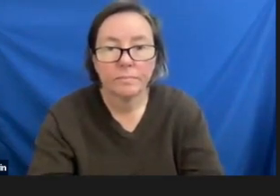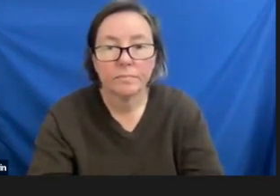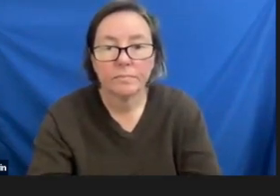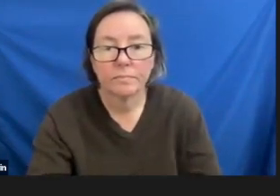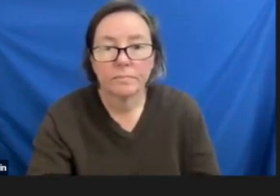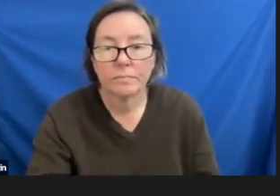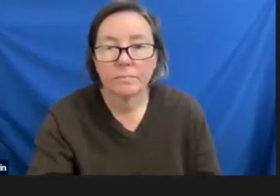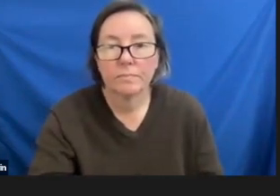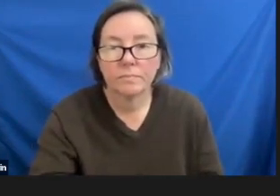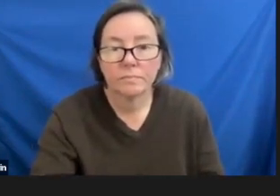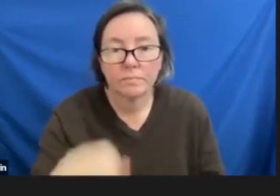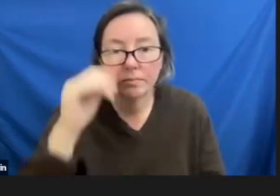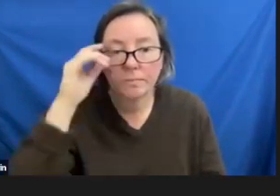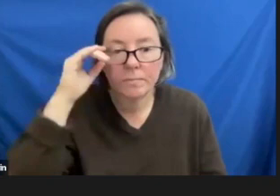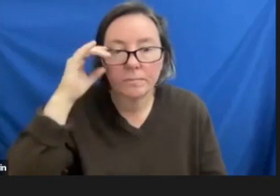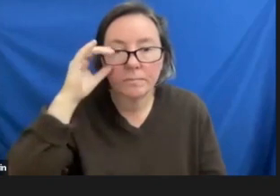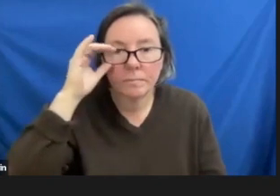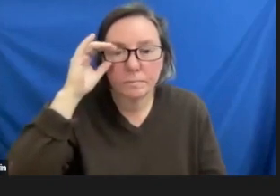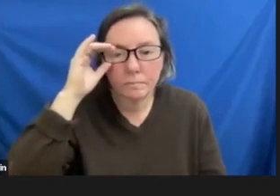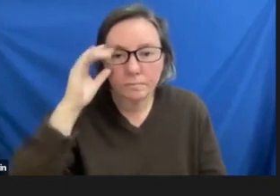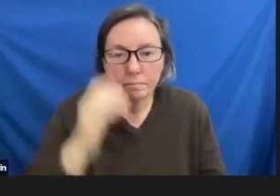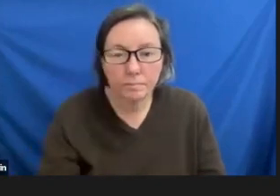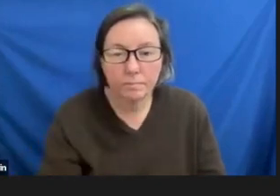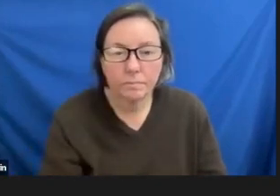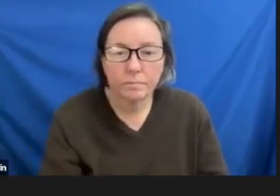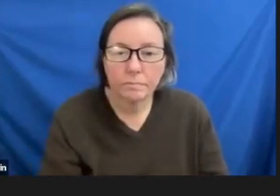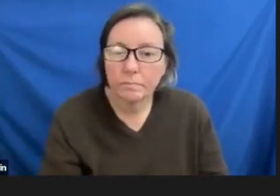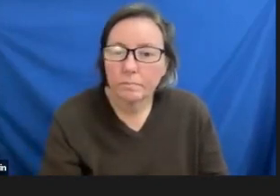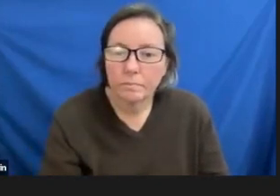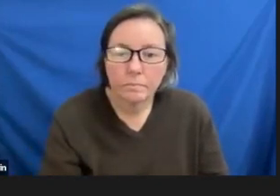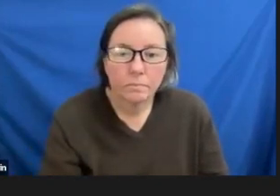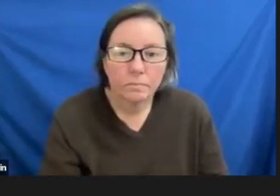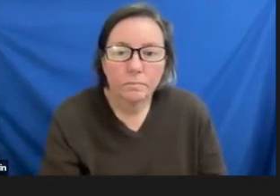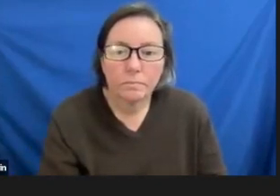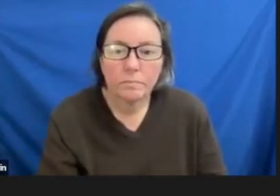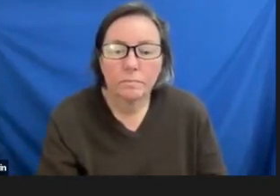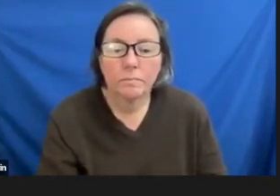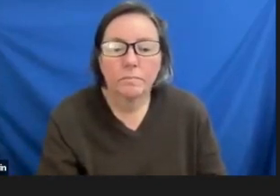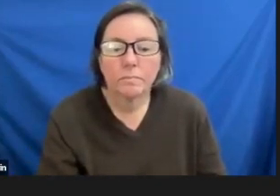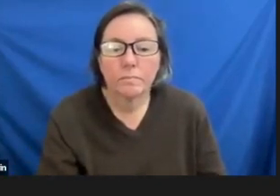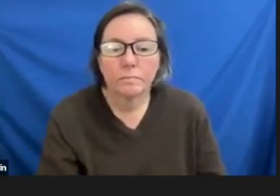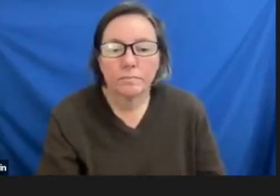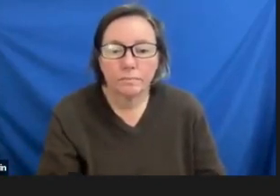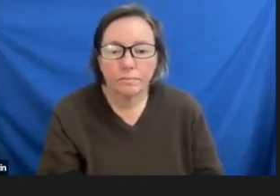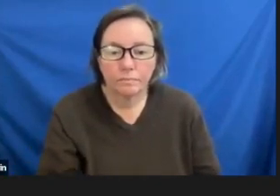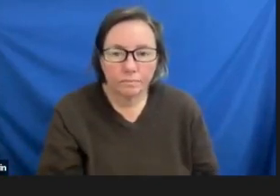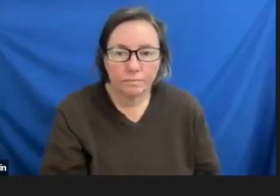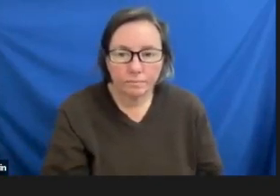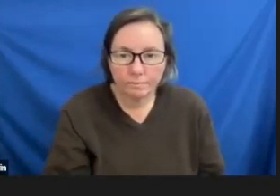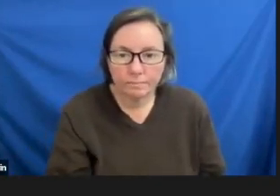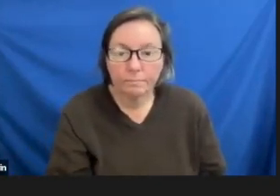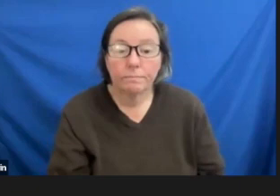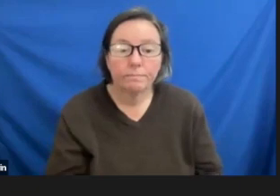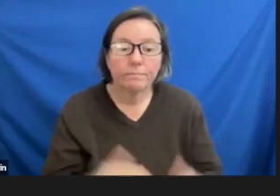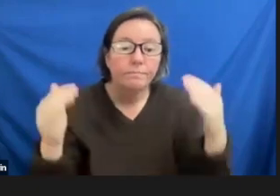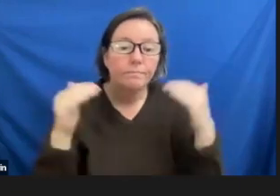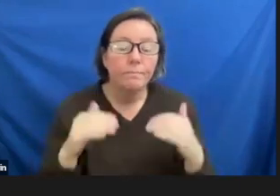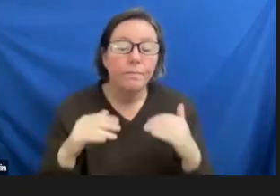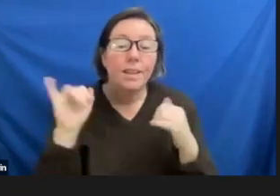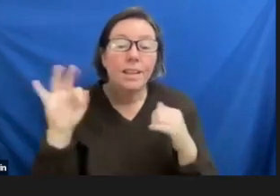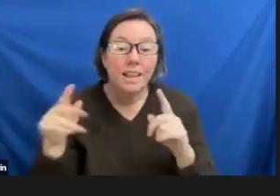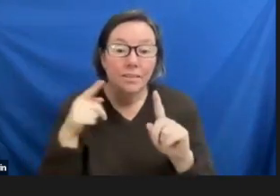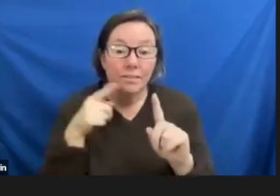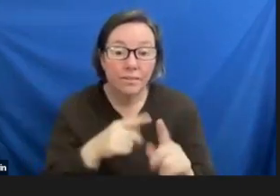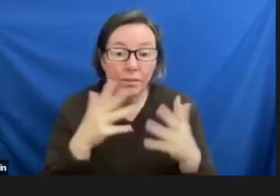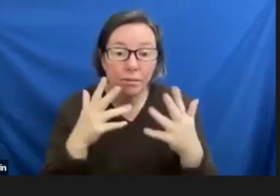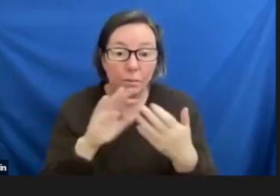of Massachusetts. Basketball isn't the only ticket out. And I also feel like when it comes down to having community